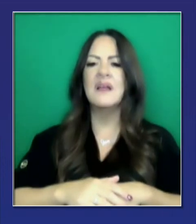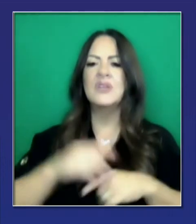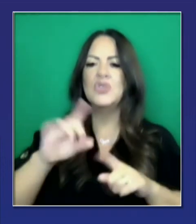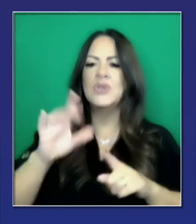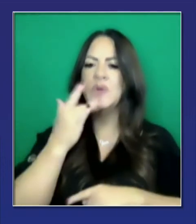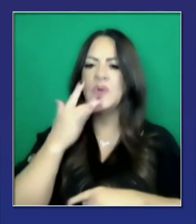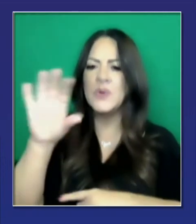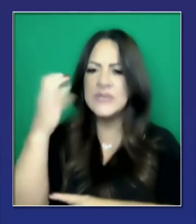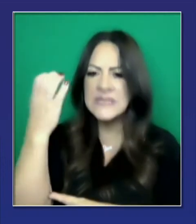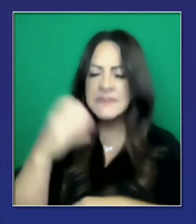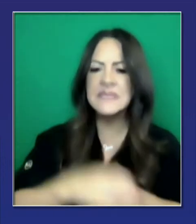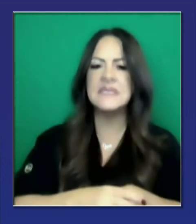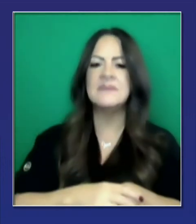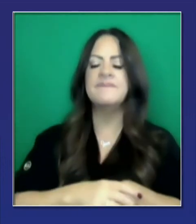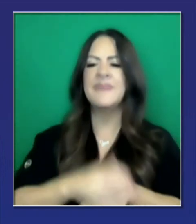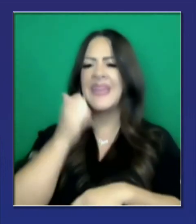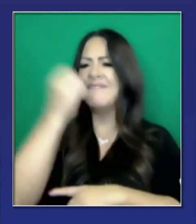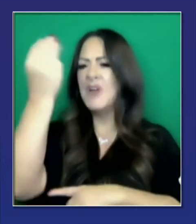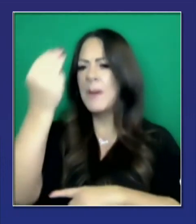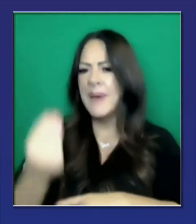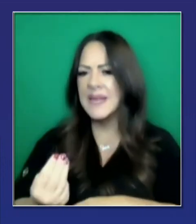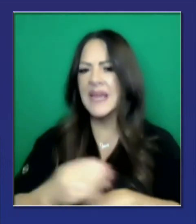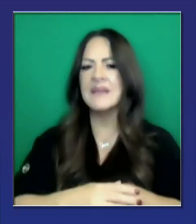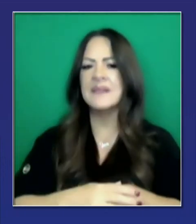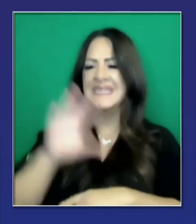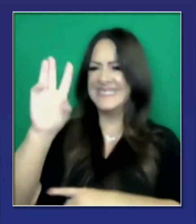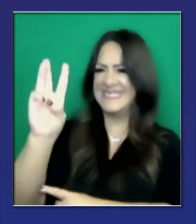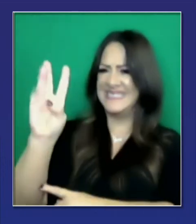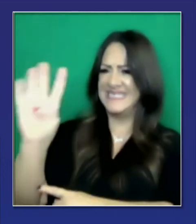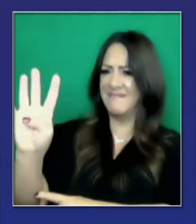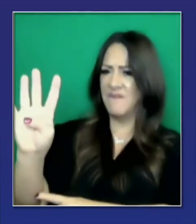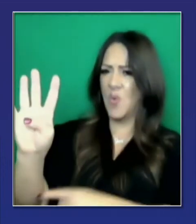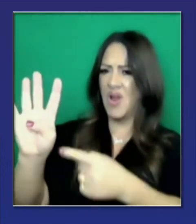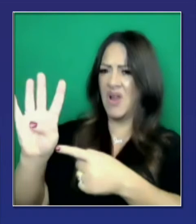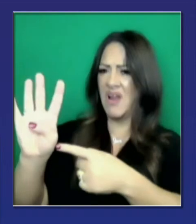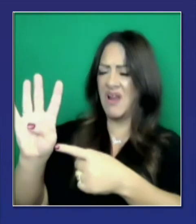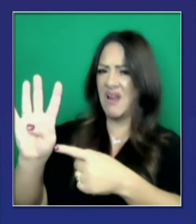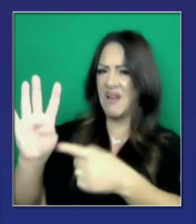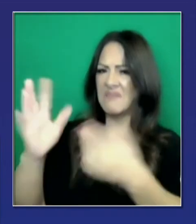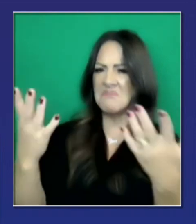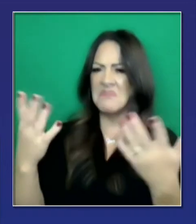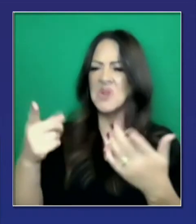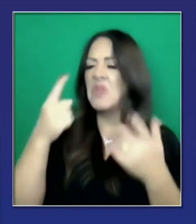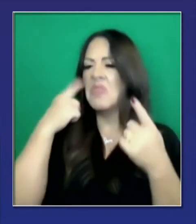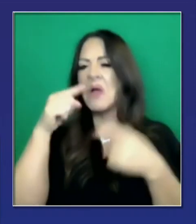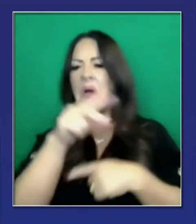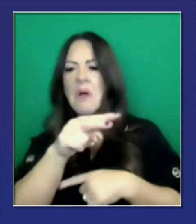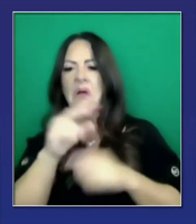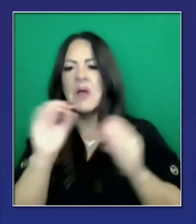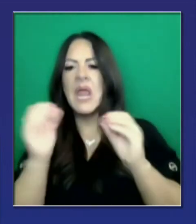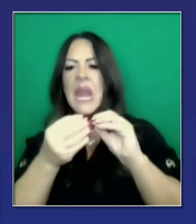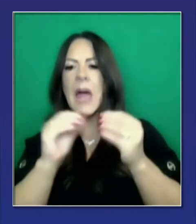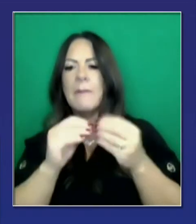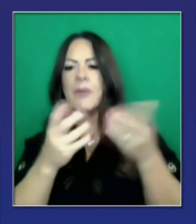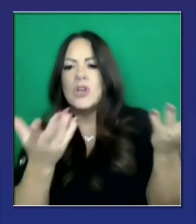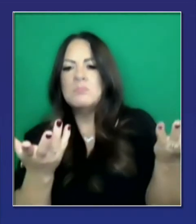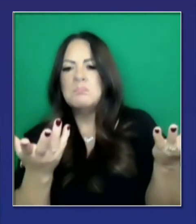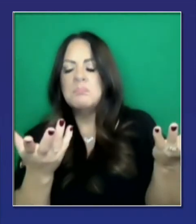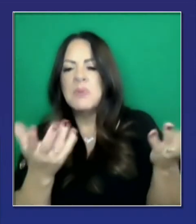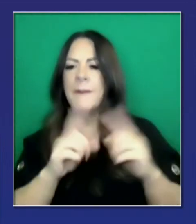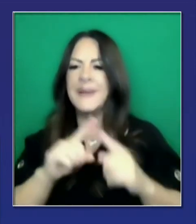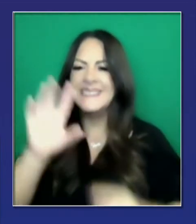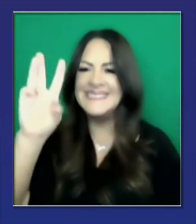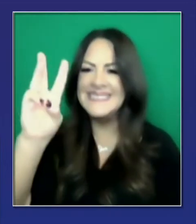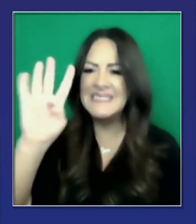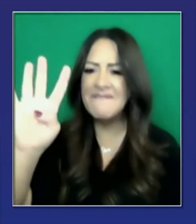that's a reporting. Every Monday I say this, 64 never tells a story. Those are reporting lags based upon the weekend.